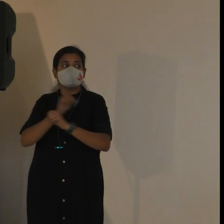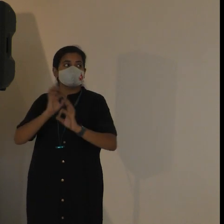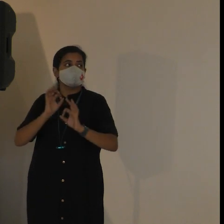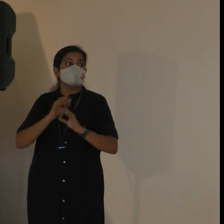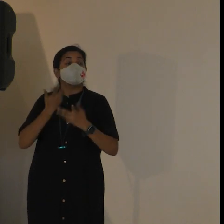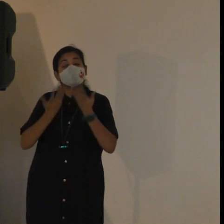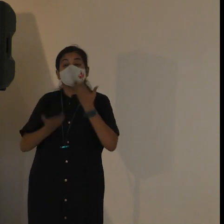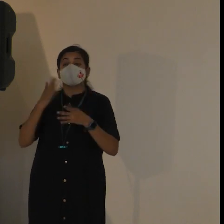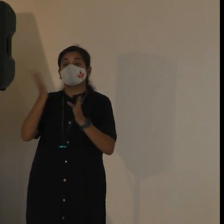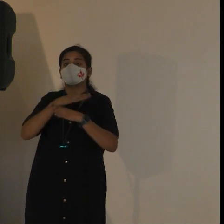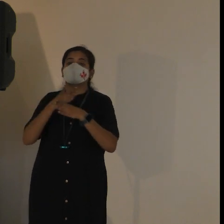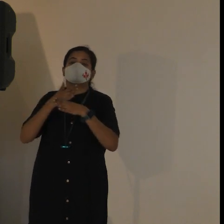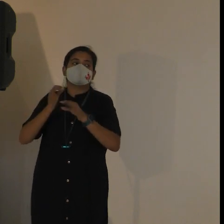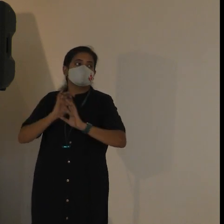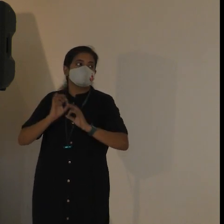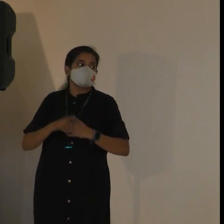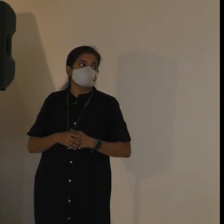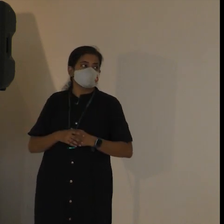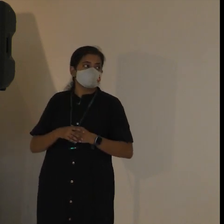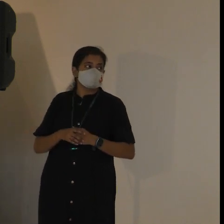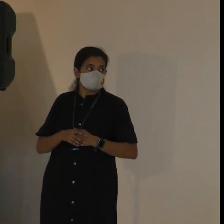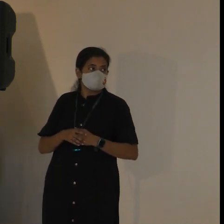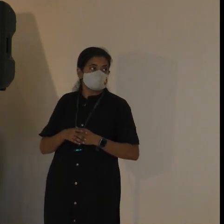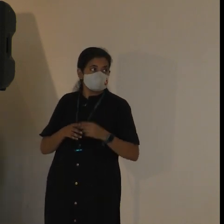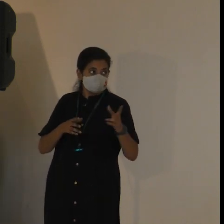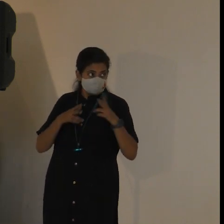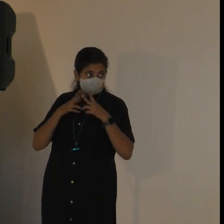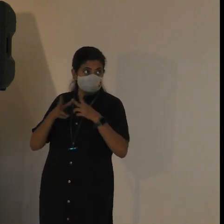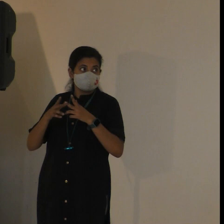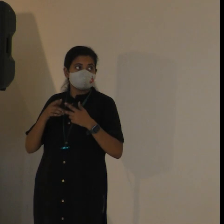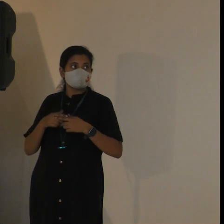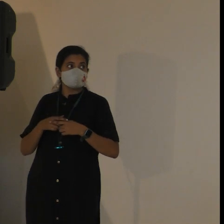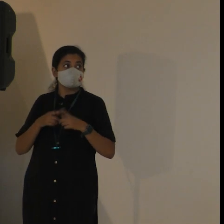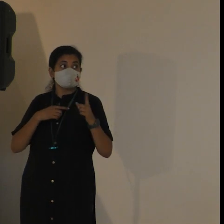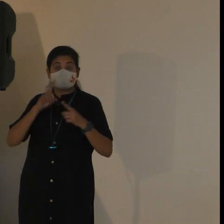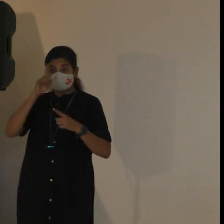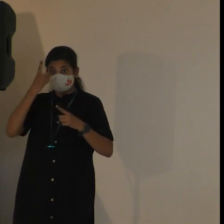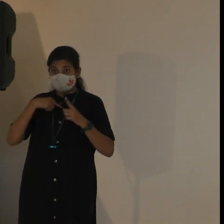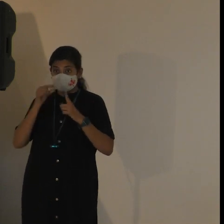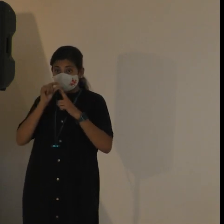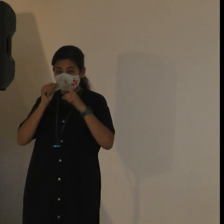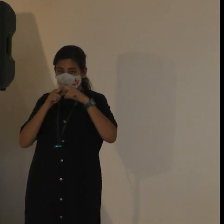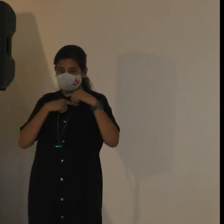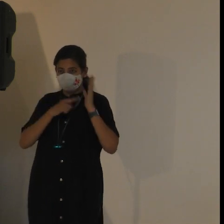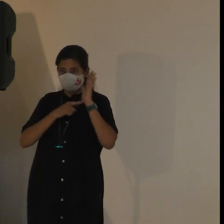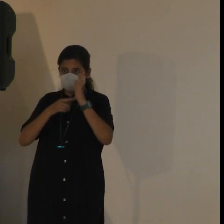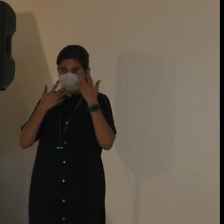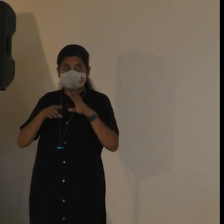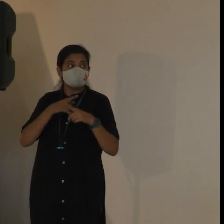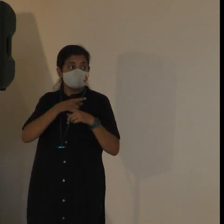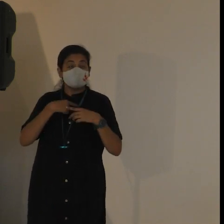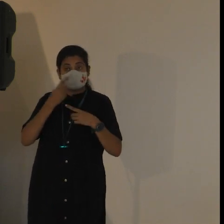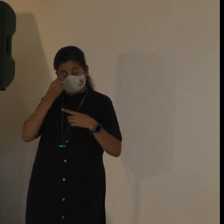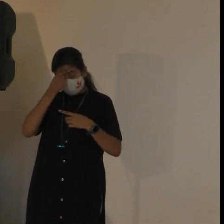us. Just start again from Kevin. Yeah, so like I mentioned earlier on in my first presentation, one of the problems that